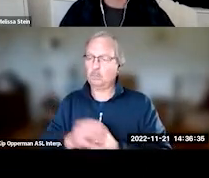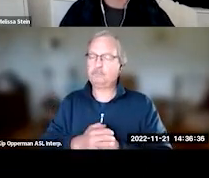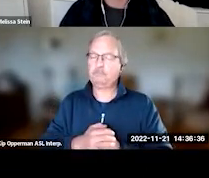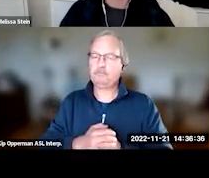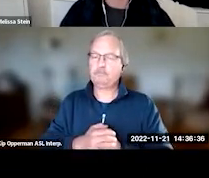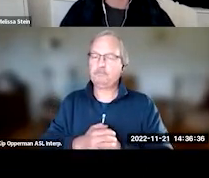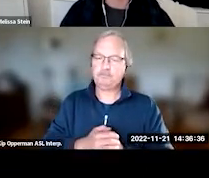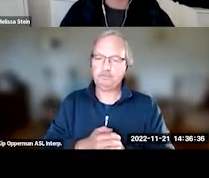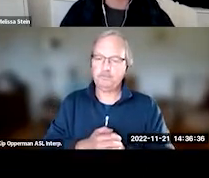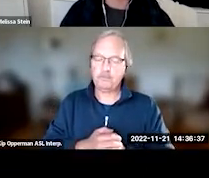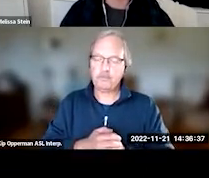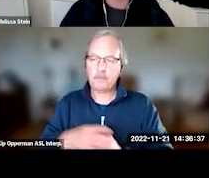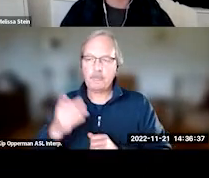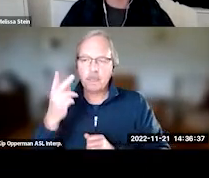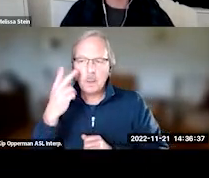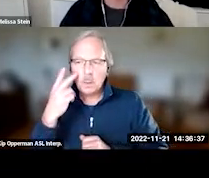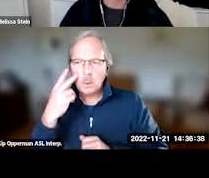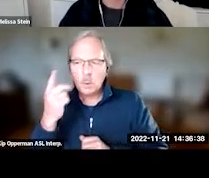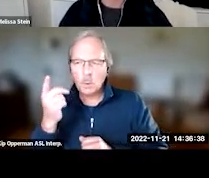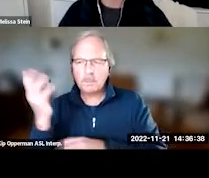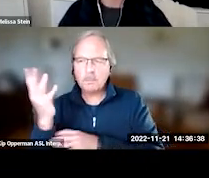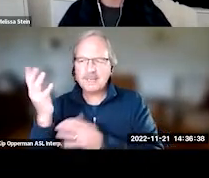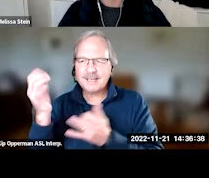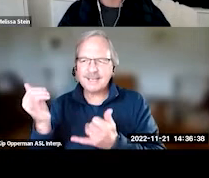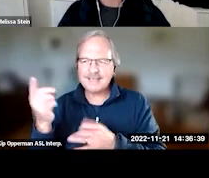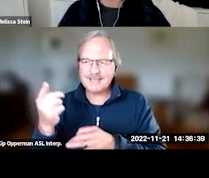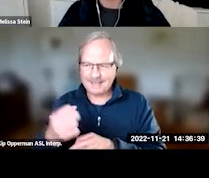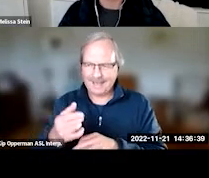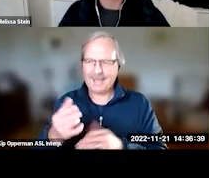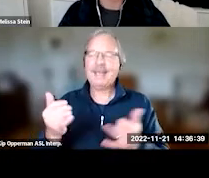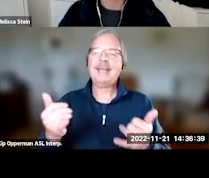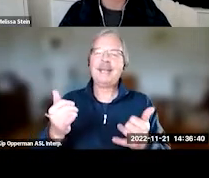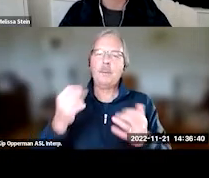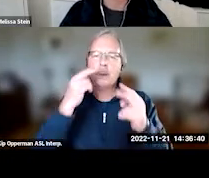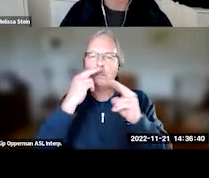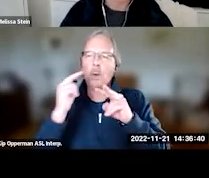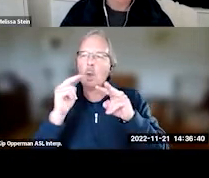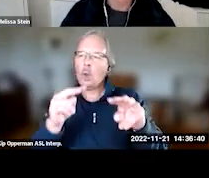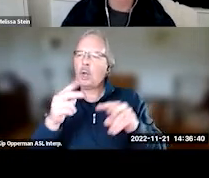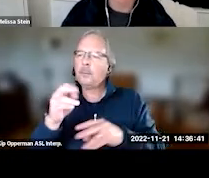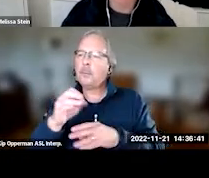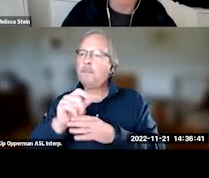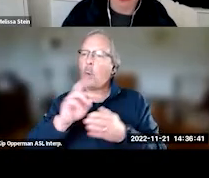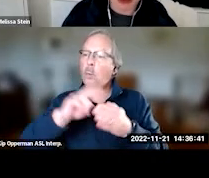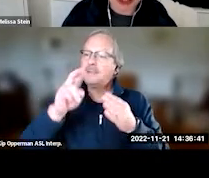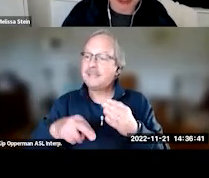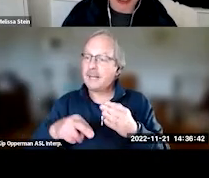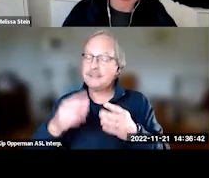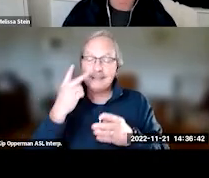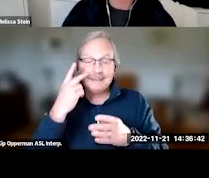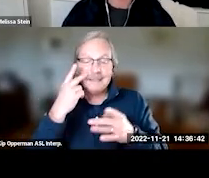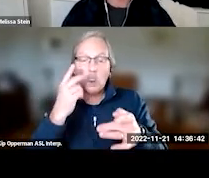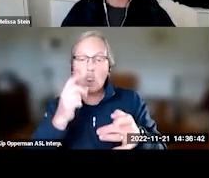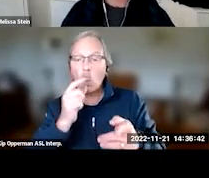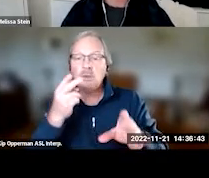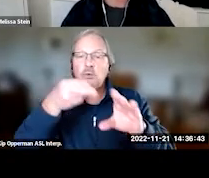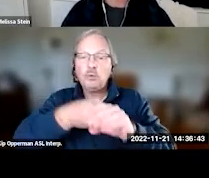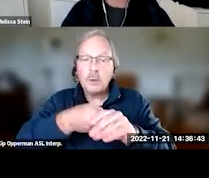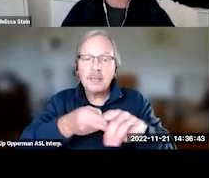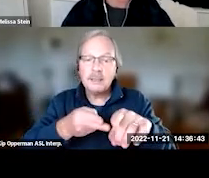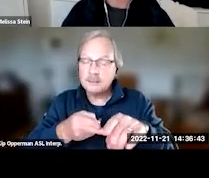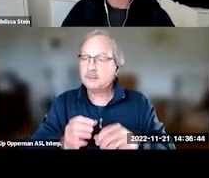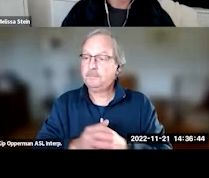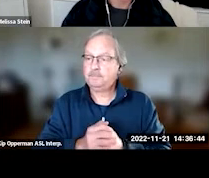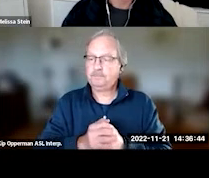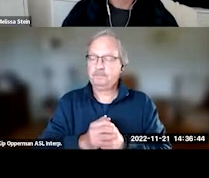So you know who is presenting with us today, and now I'd like to take a look at our poll results and see who all is joining us for our